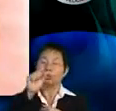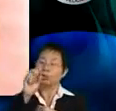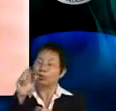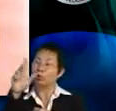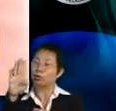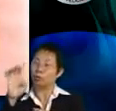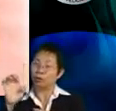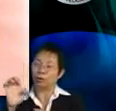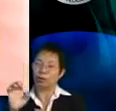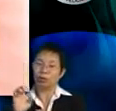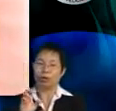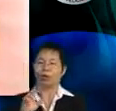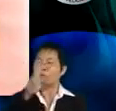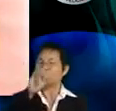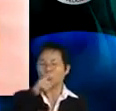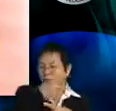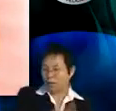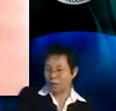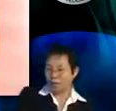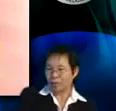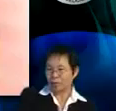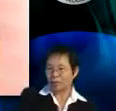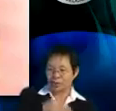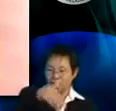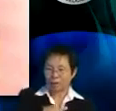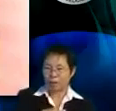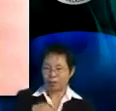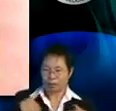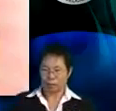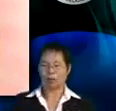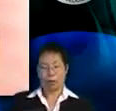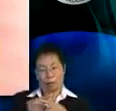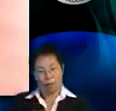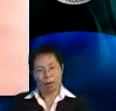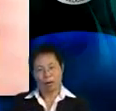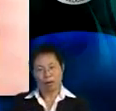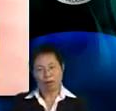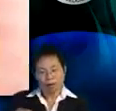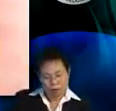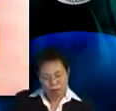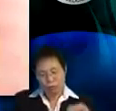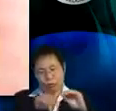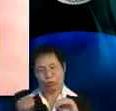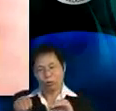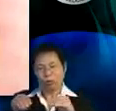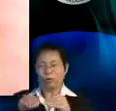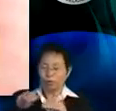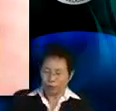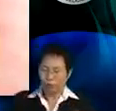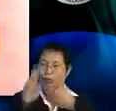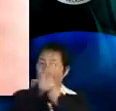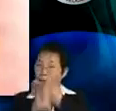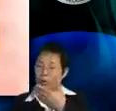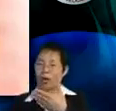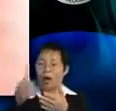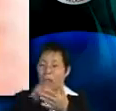the vitamins don't get stored as much in your body. Instead, they travel through your bloodstream,